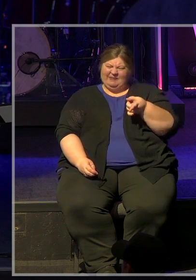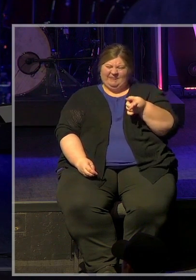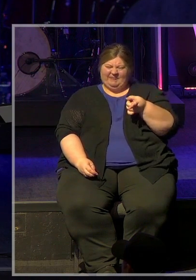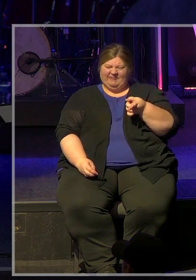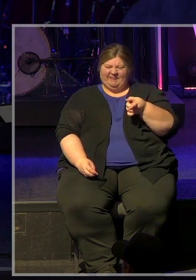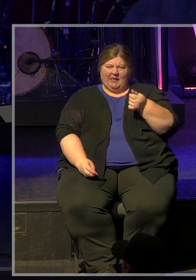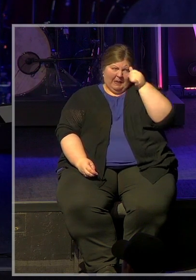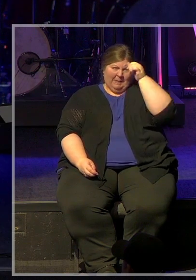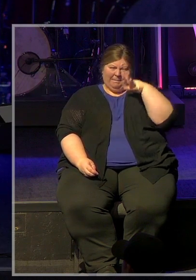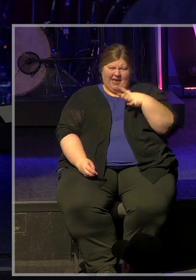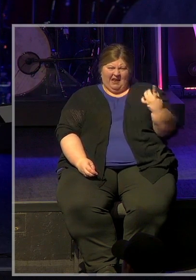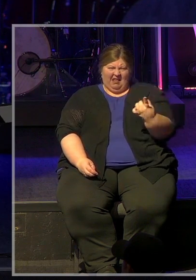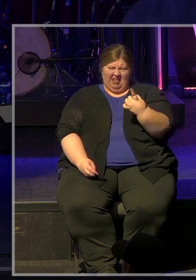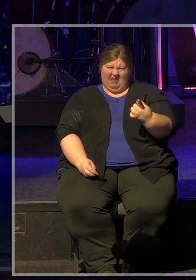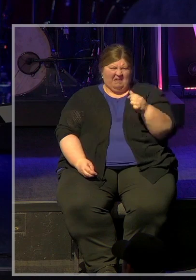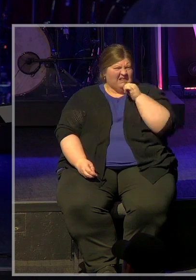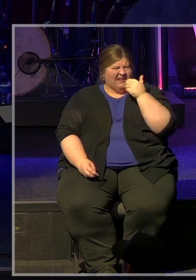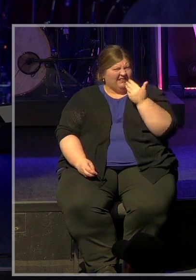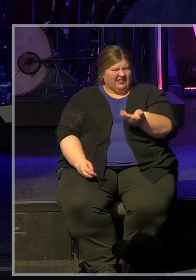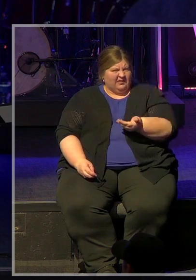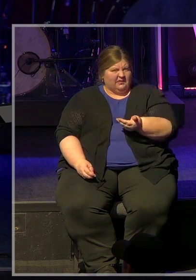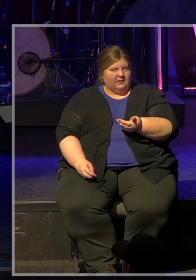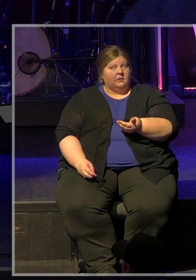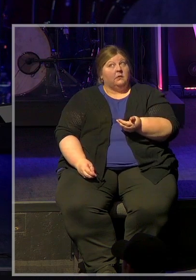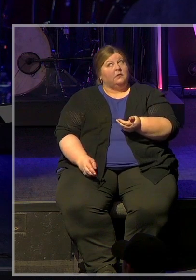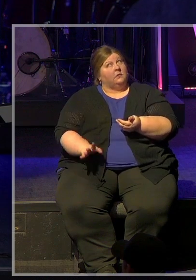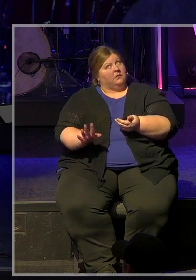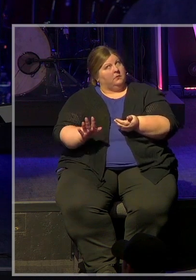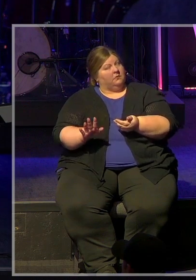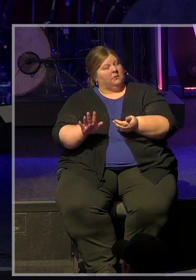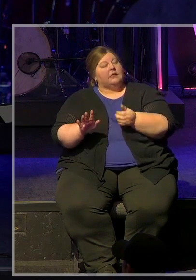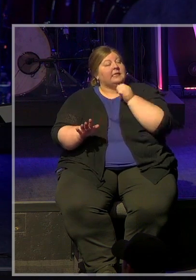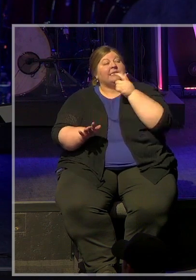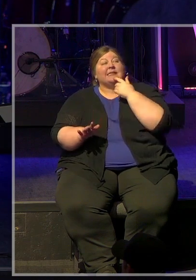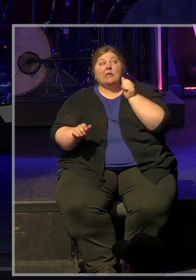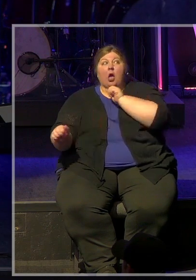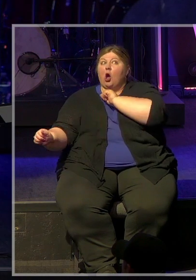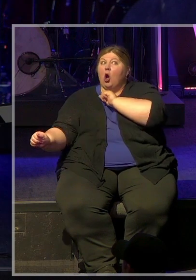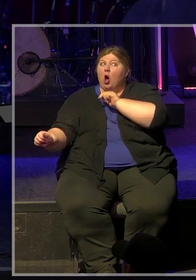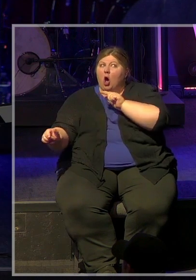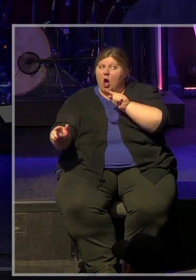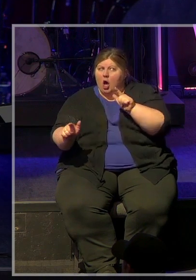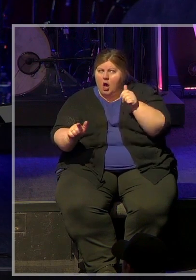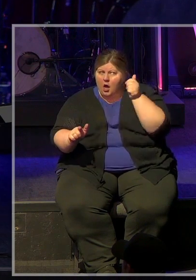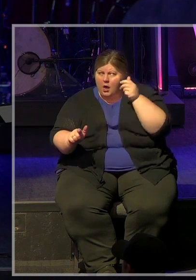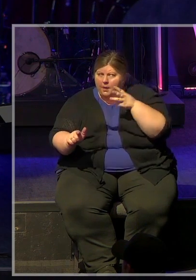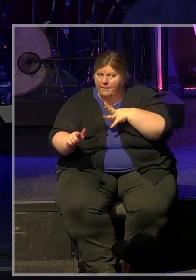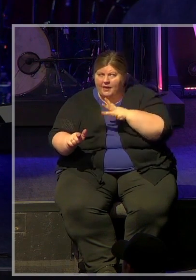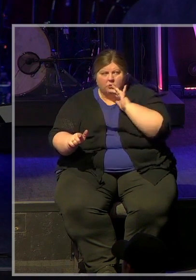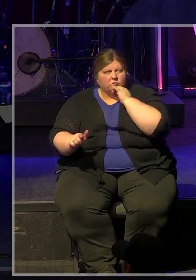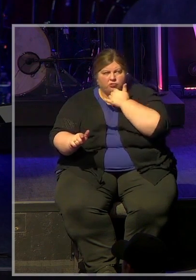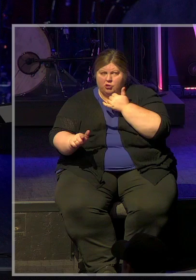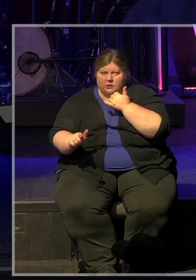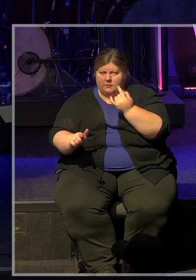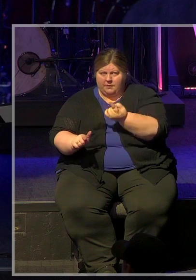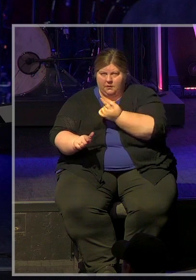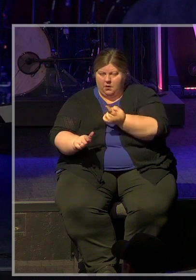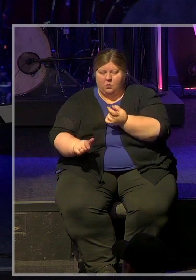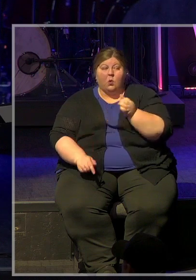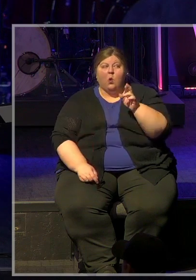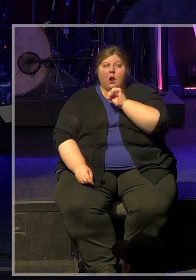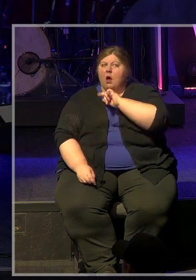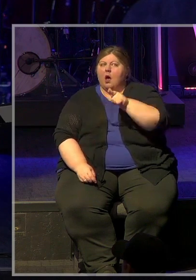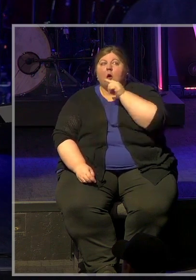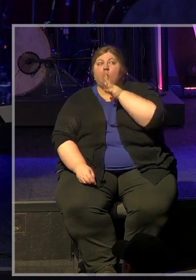the man to be alone. What he doesn't say is it's not good for all men to be alone. What he does not say is it's not good for all women to be